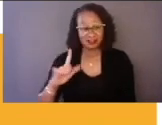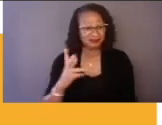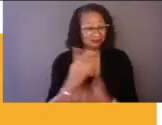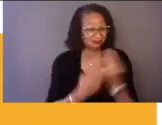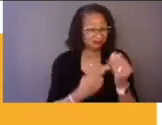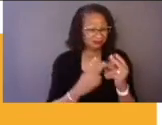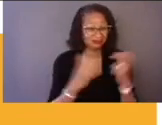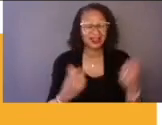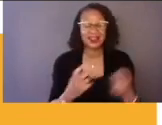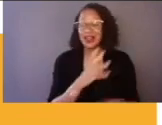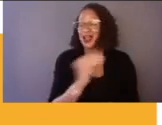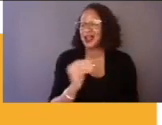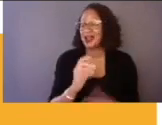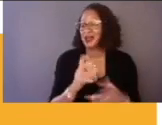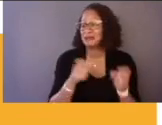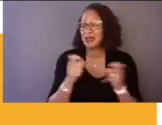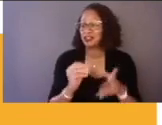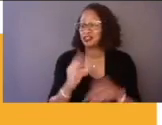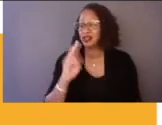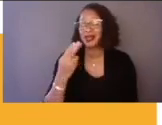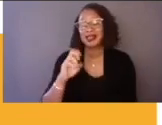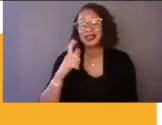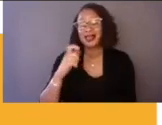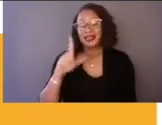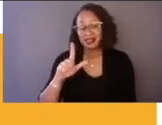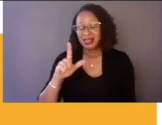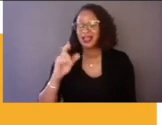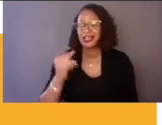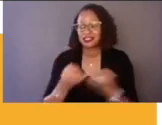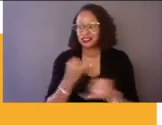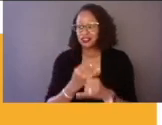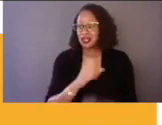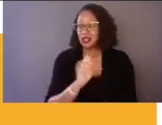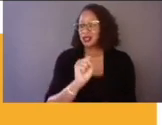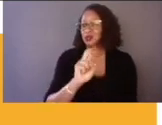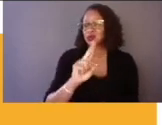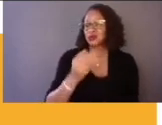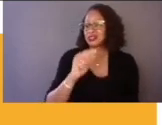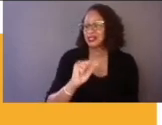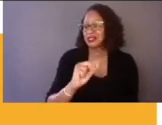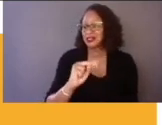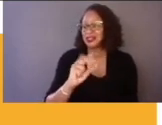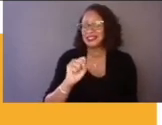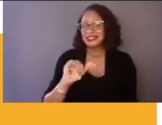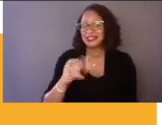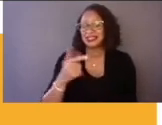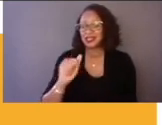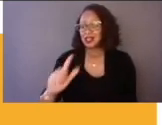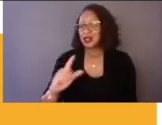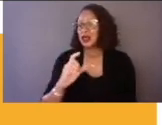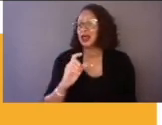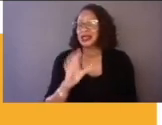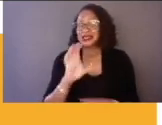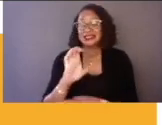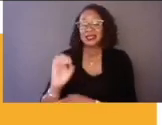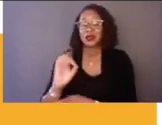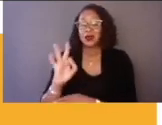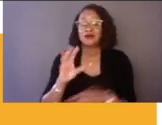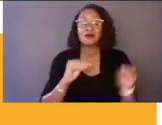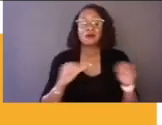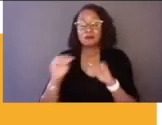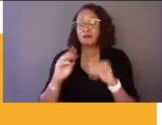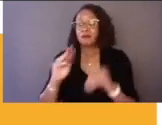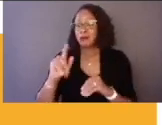Hannah Henschel, a manager at Hillel International, Susan Siegel, CEO of Mobility International USA, and